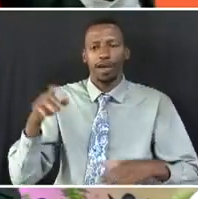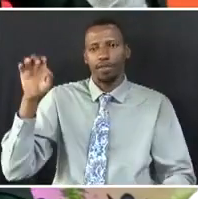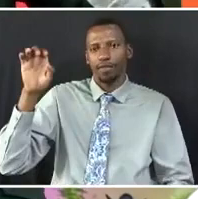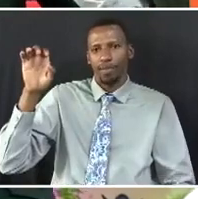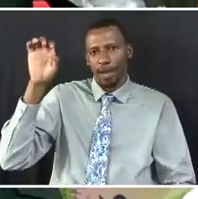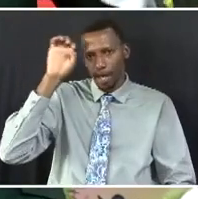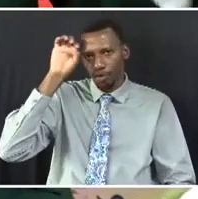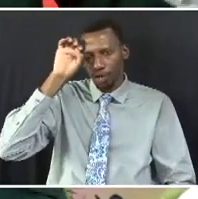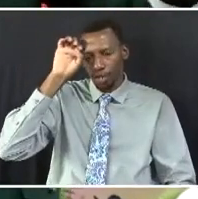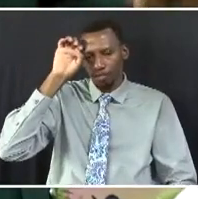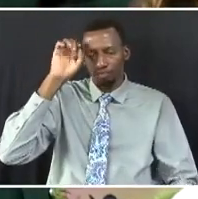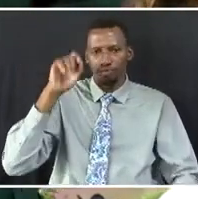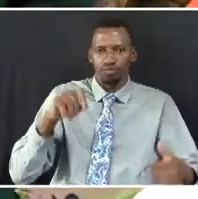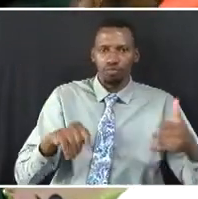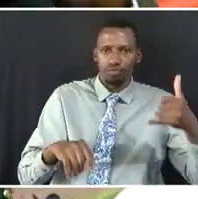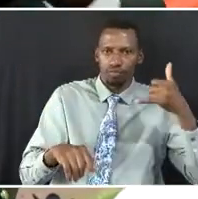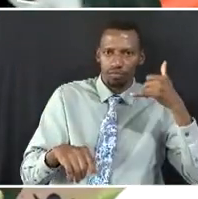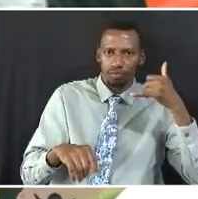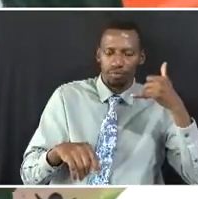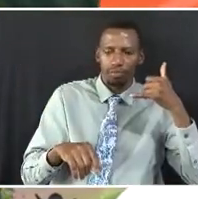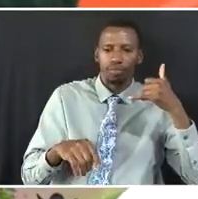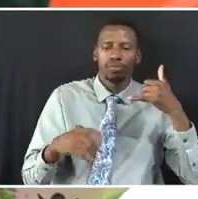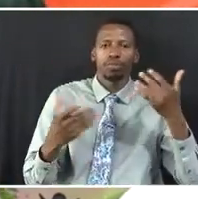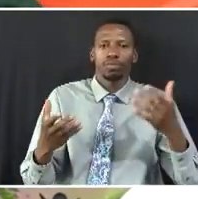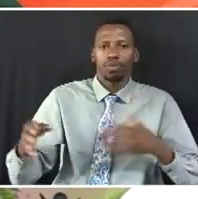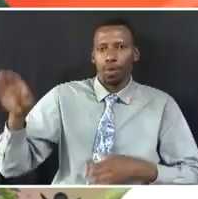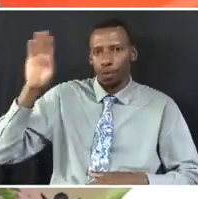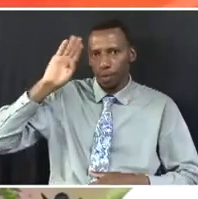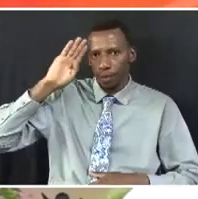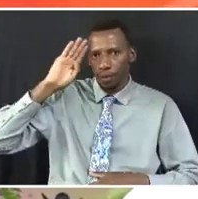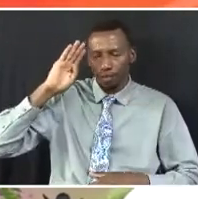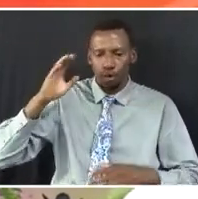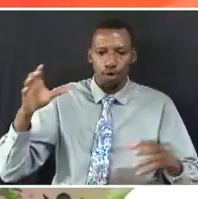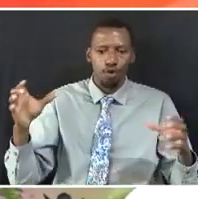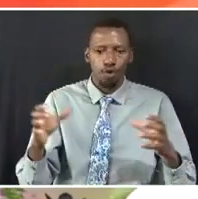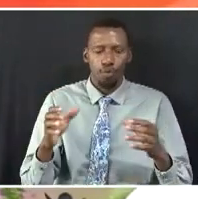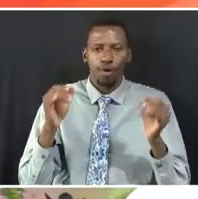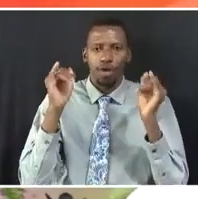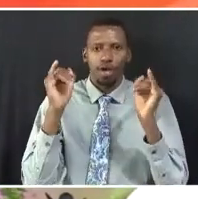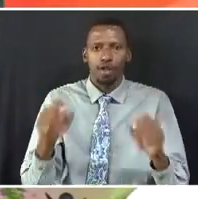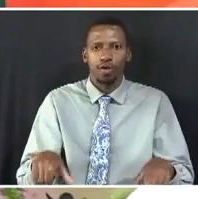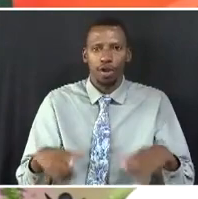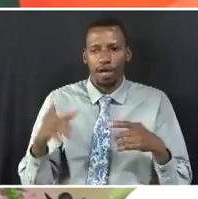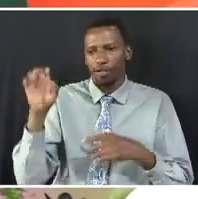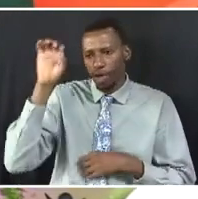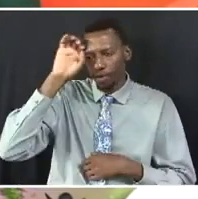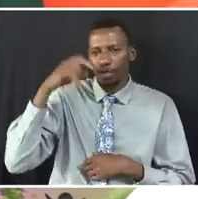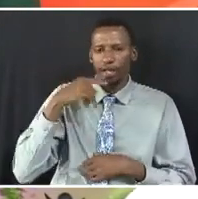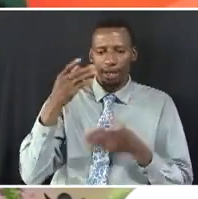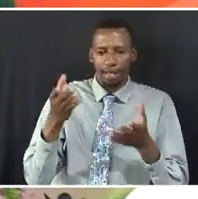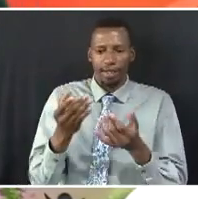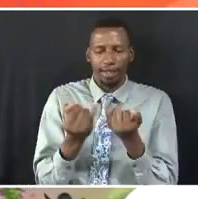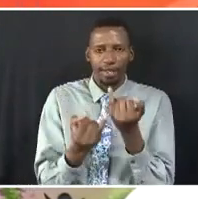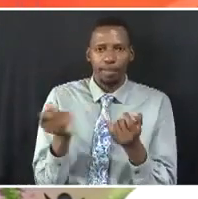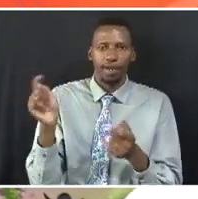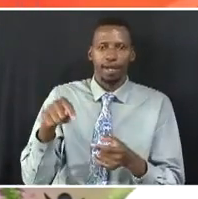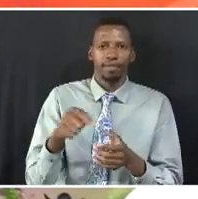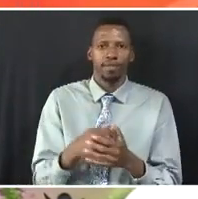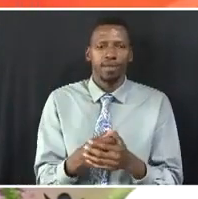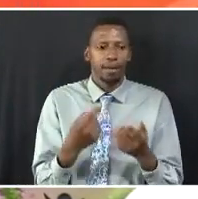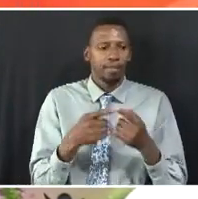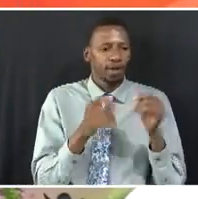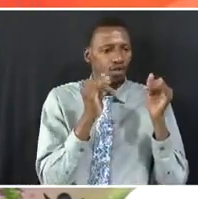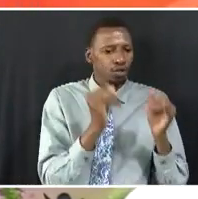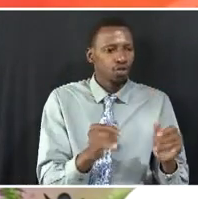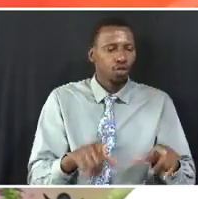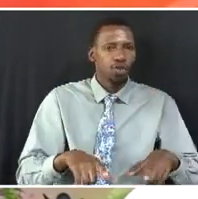the director of Pathfinders of New Life Eldoret and said, this is what we are coming. So at New Life Eldoret,